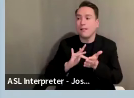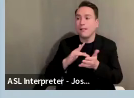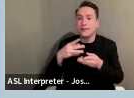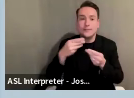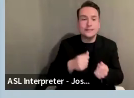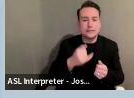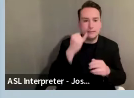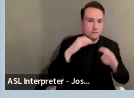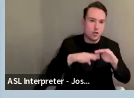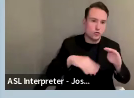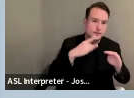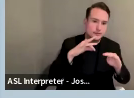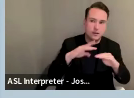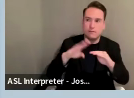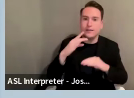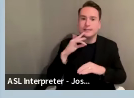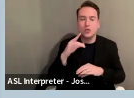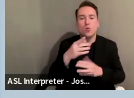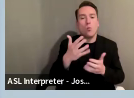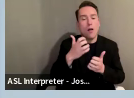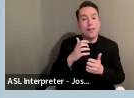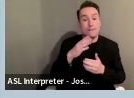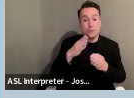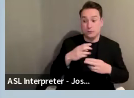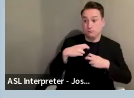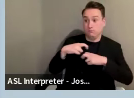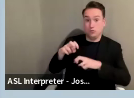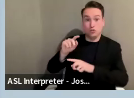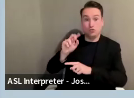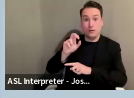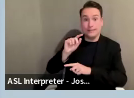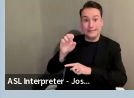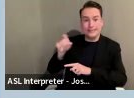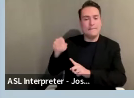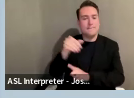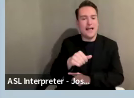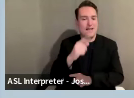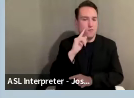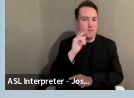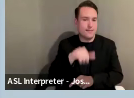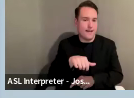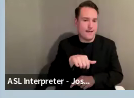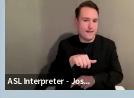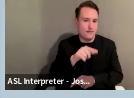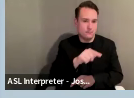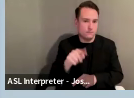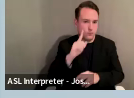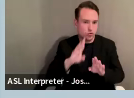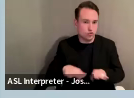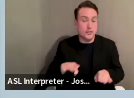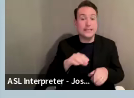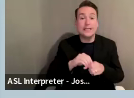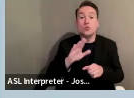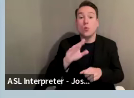or over 18, you would want your trustee to make sure to handle those expenses for that child. So in your trust, you can